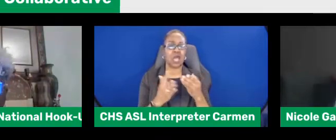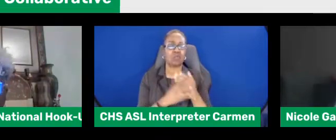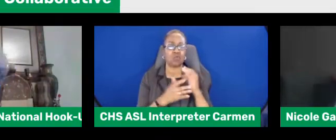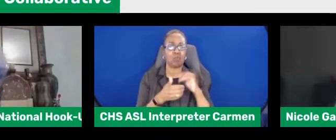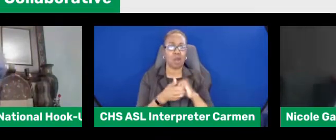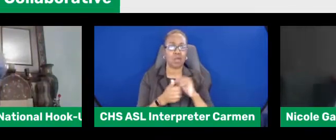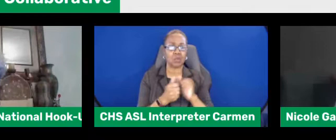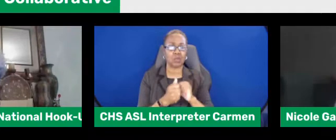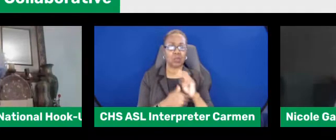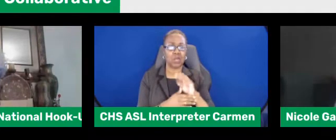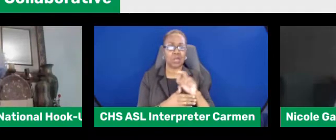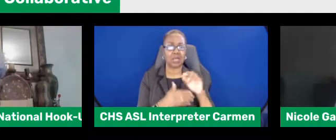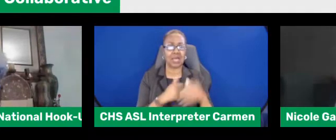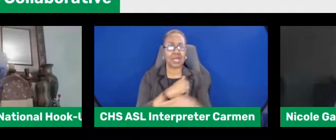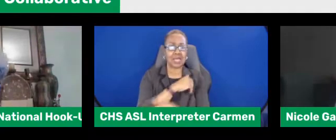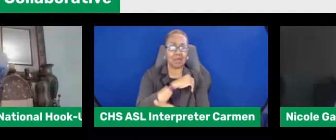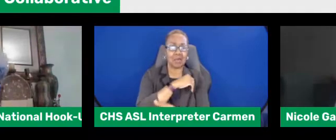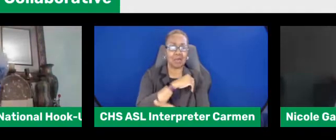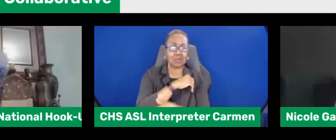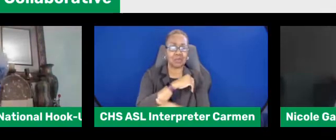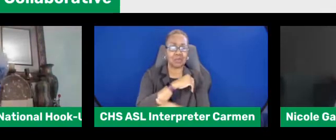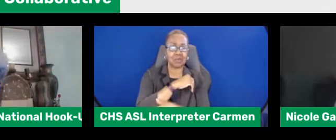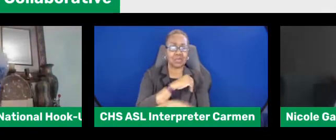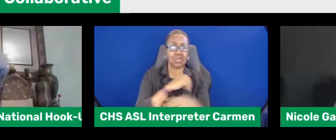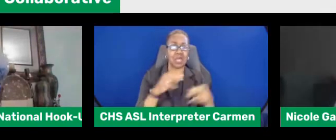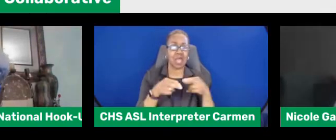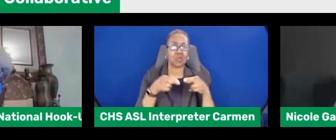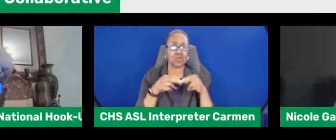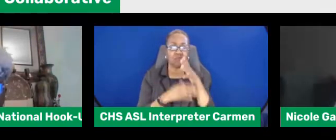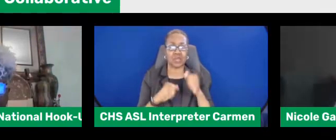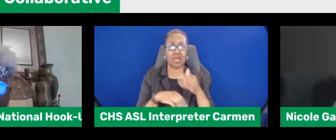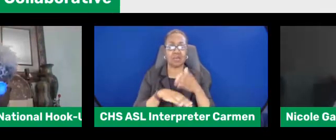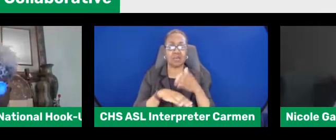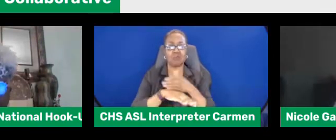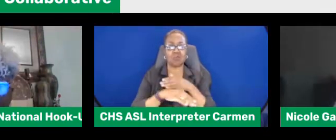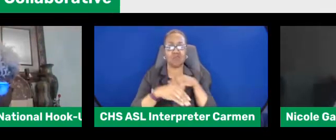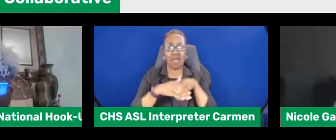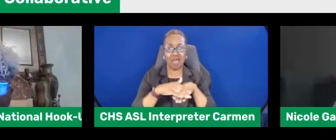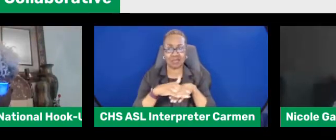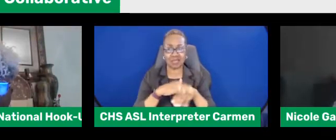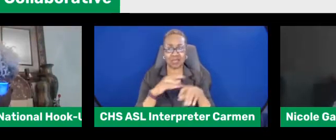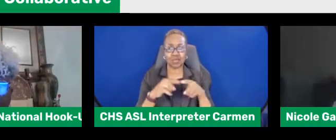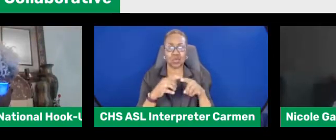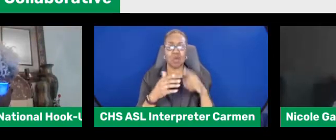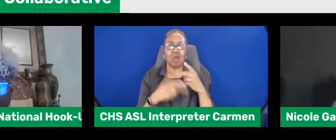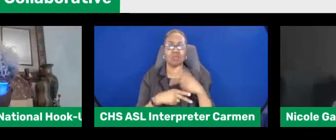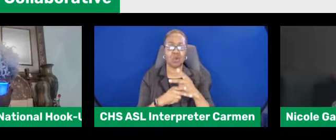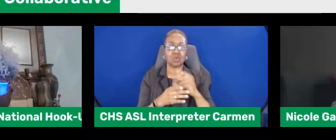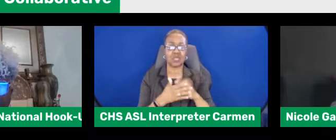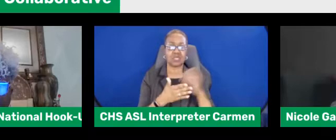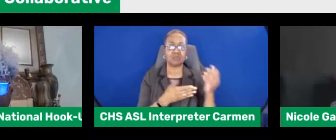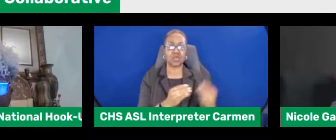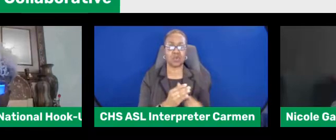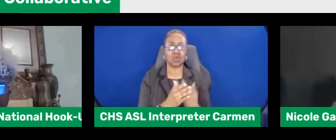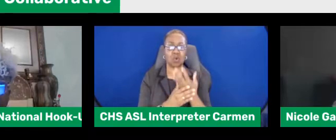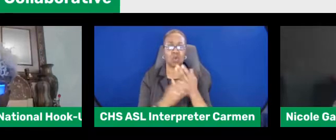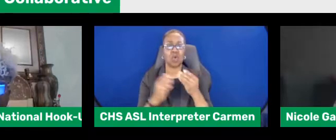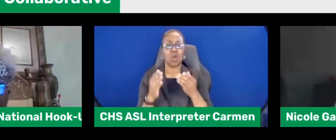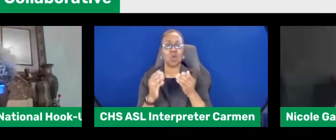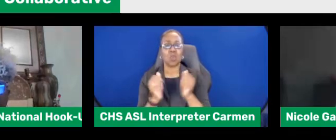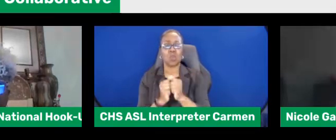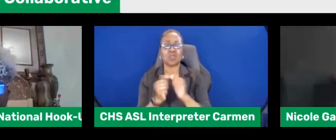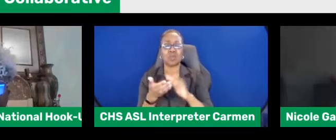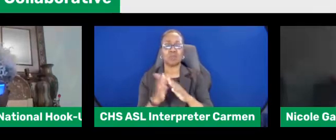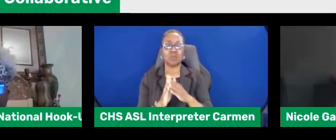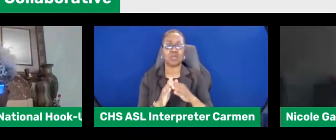Will County and regional farmers, be able to improve access to the produce that's being grown through the community garden projects,